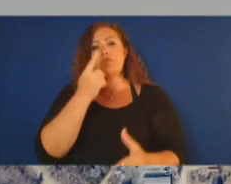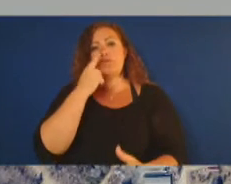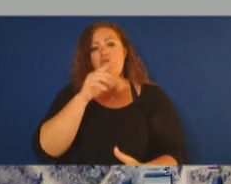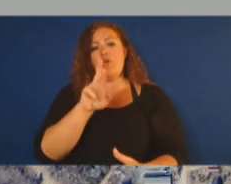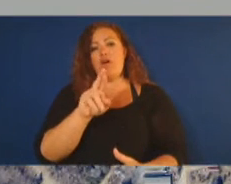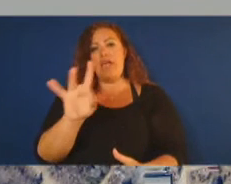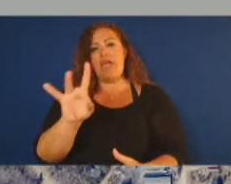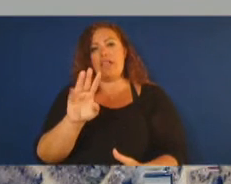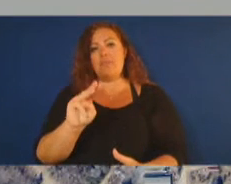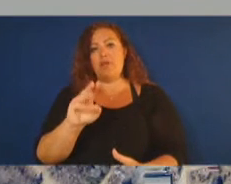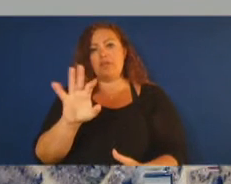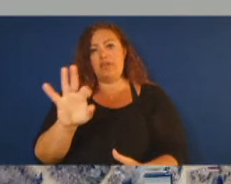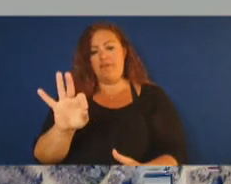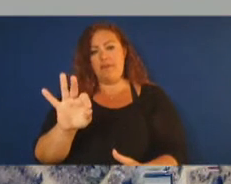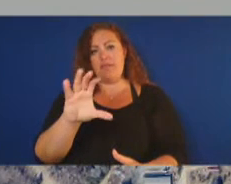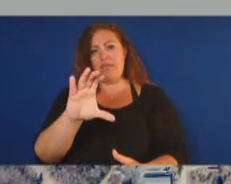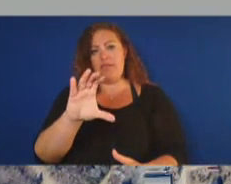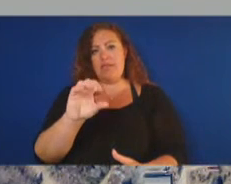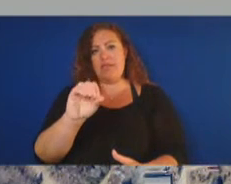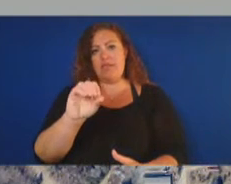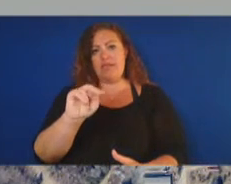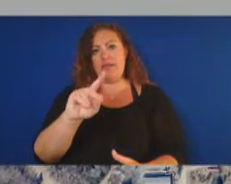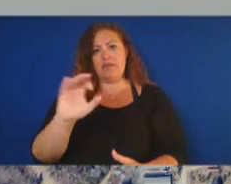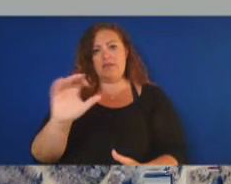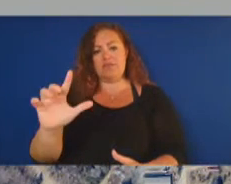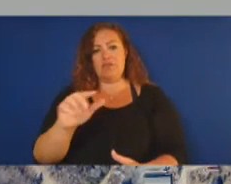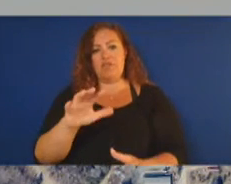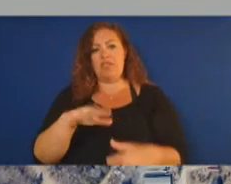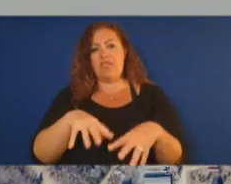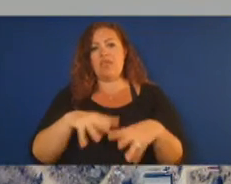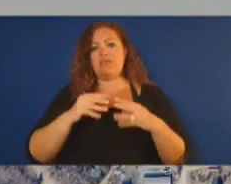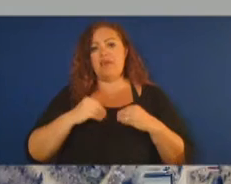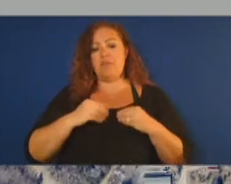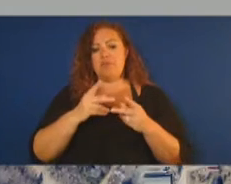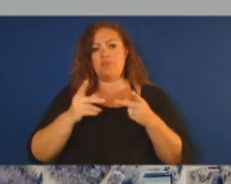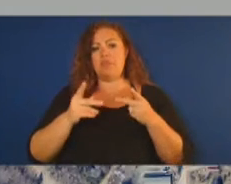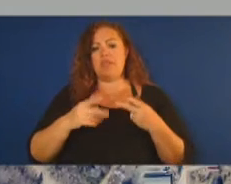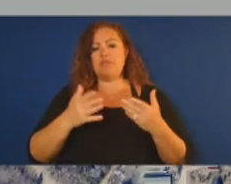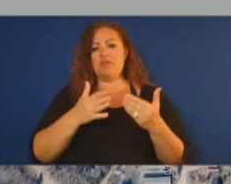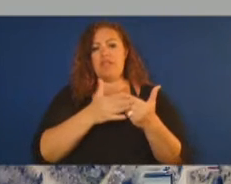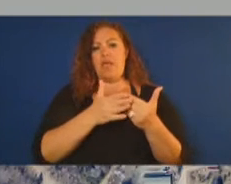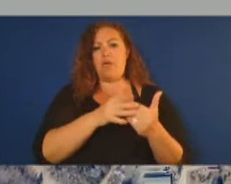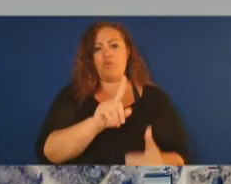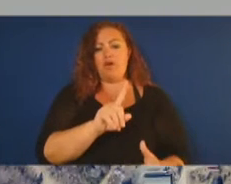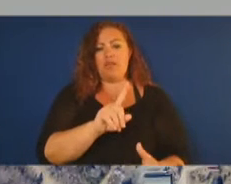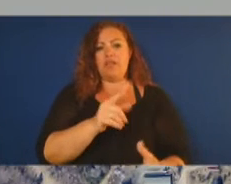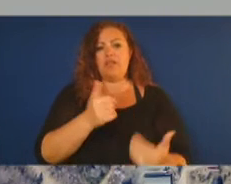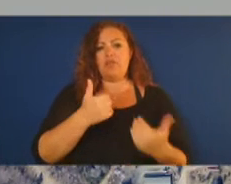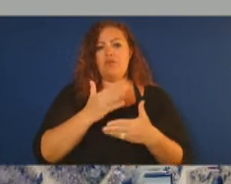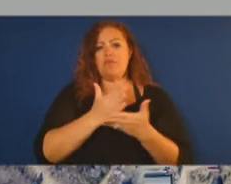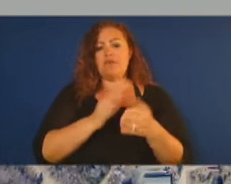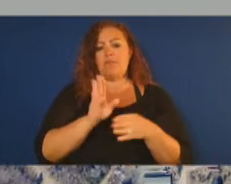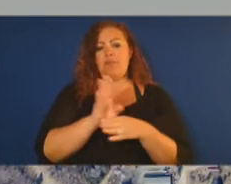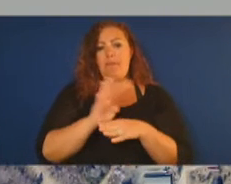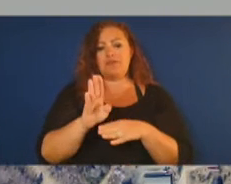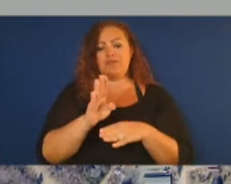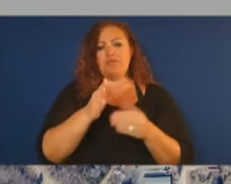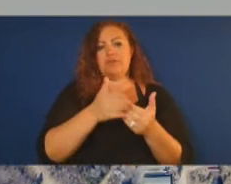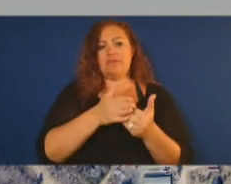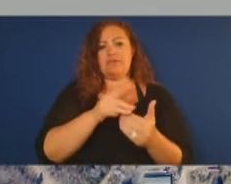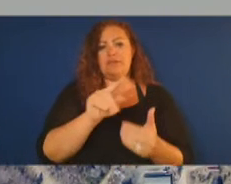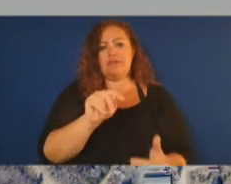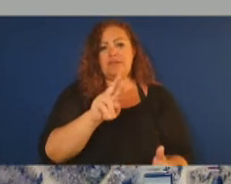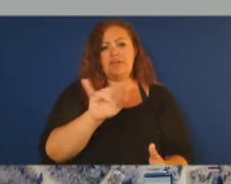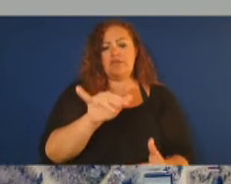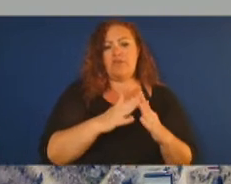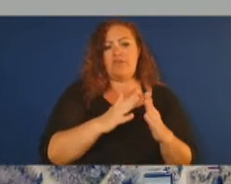family conditional uh the adopted Place type does call for neighborhood one in this area you do have some commercial uh just there off Trevy Village Boulevard which